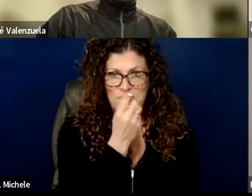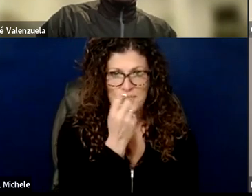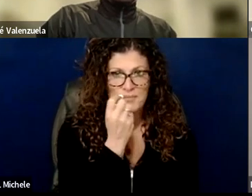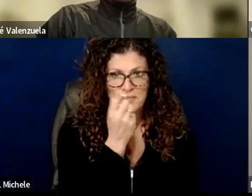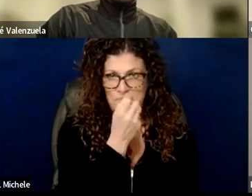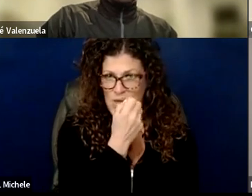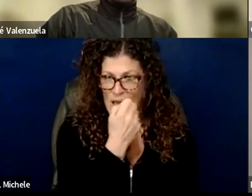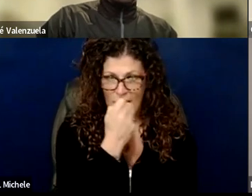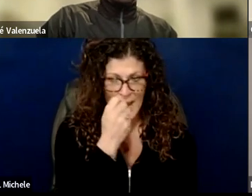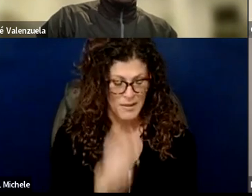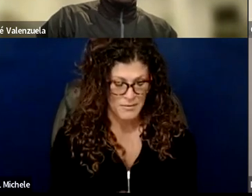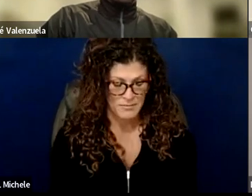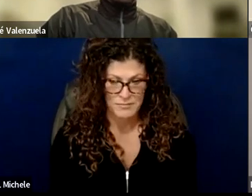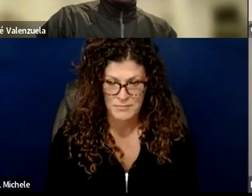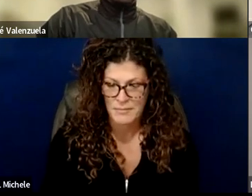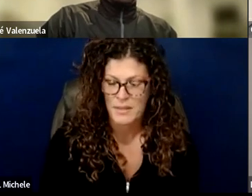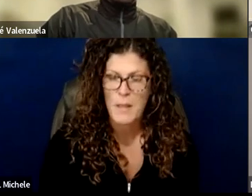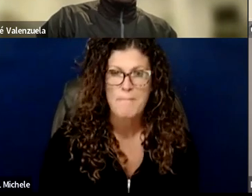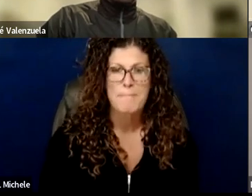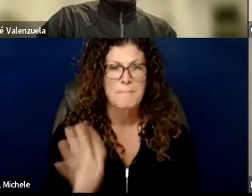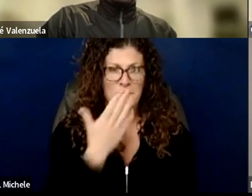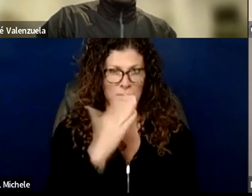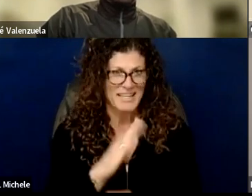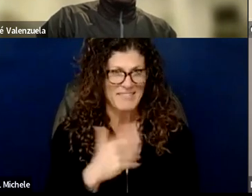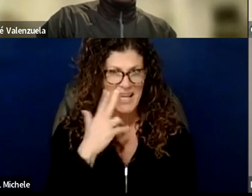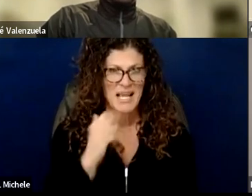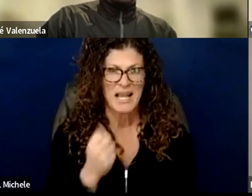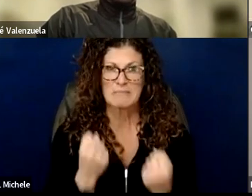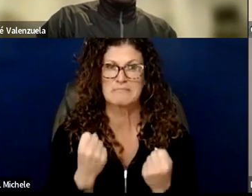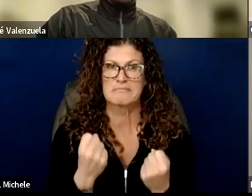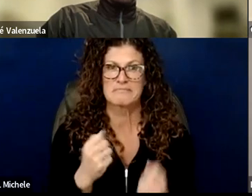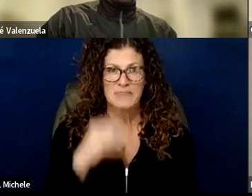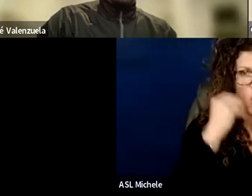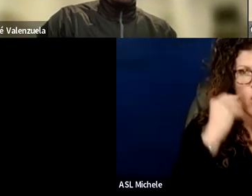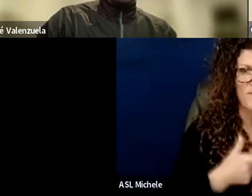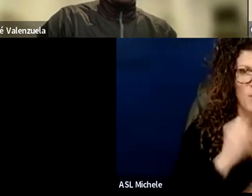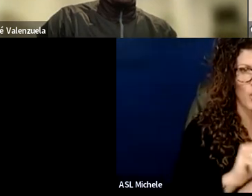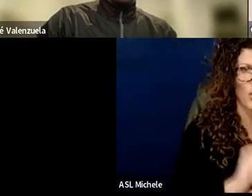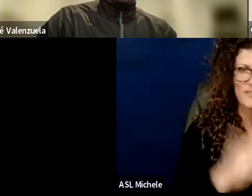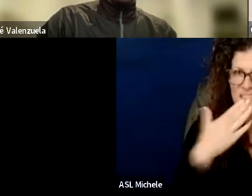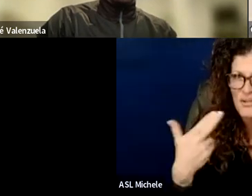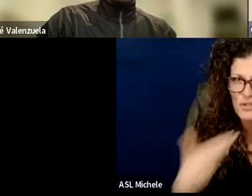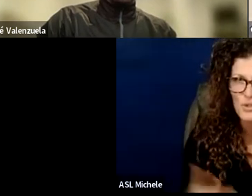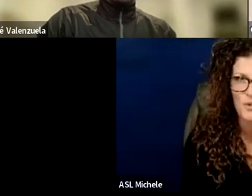everyone. I'm in transit home from work, so. Oh, that's terrific. Thank you for joining us.